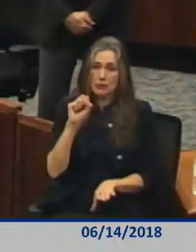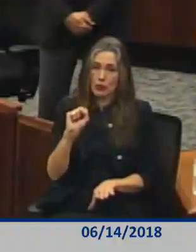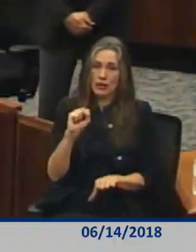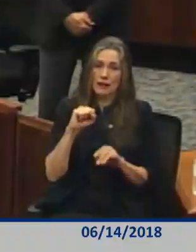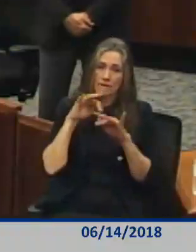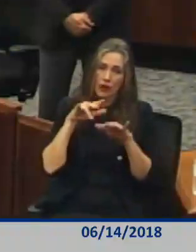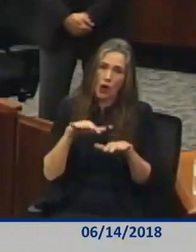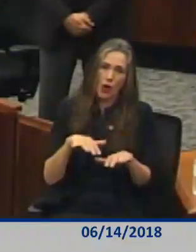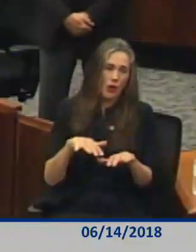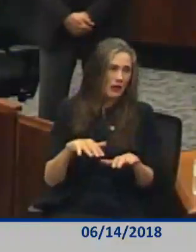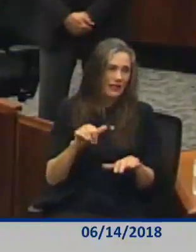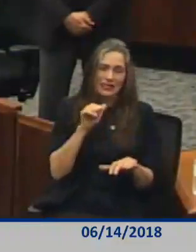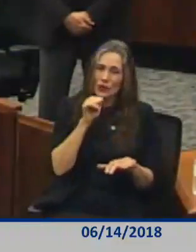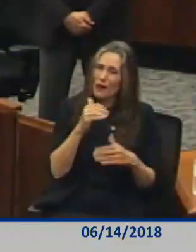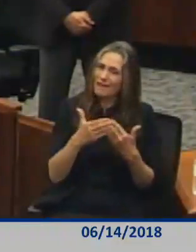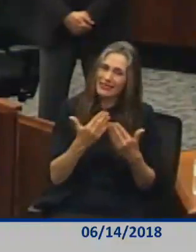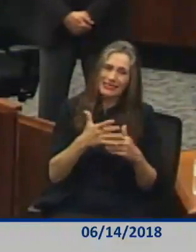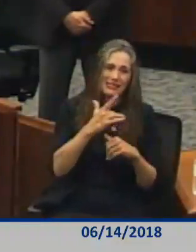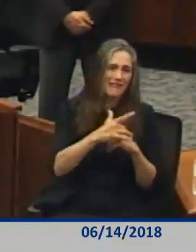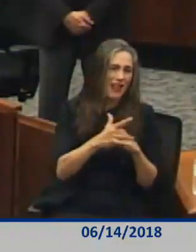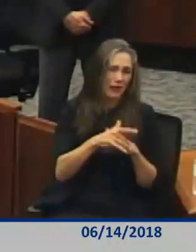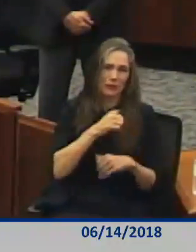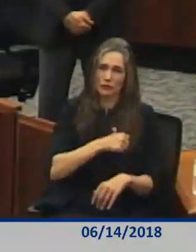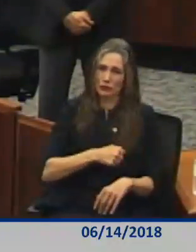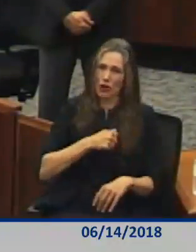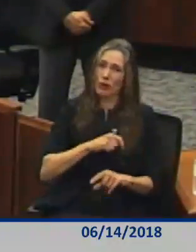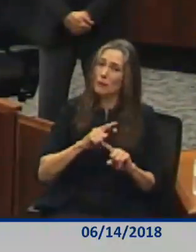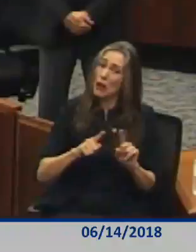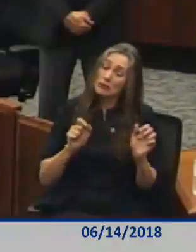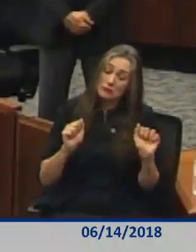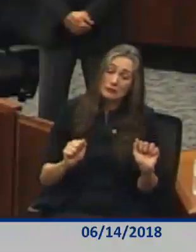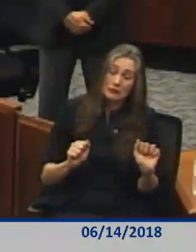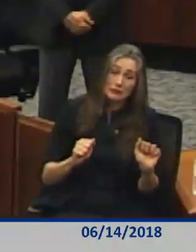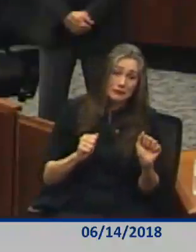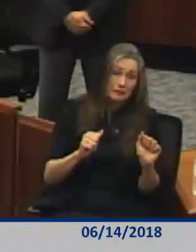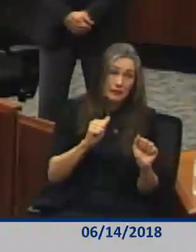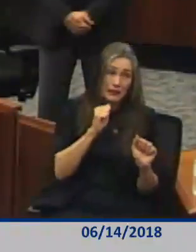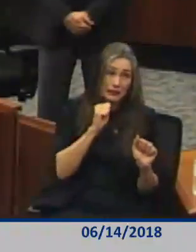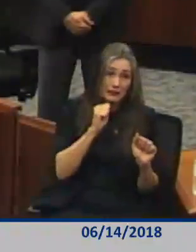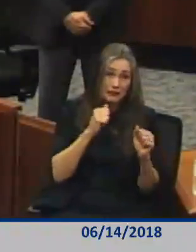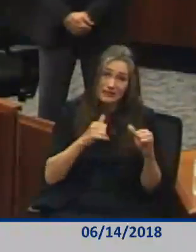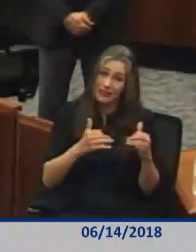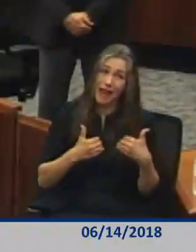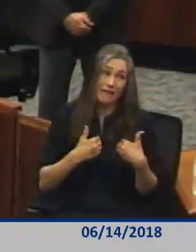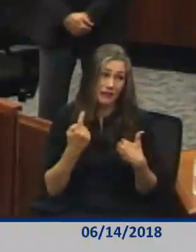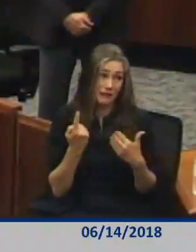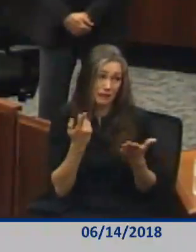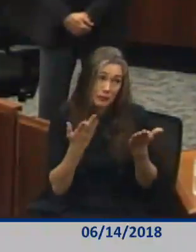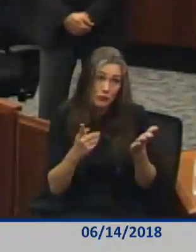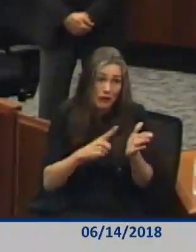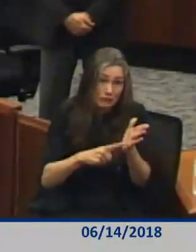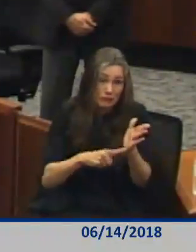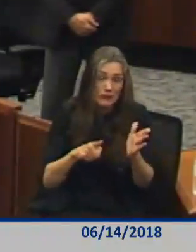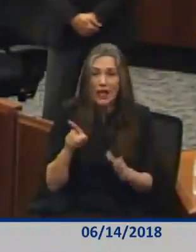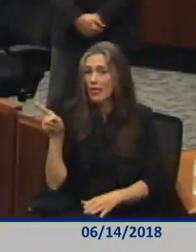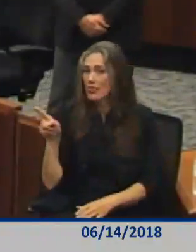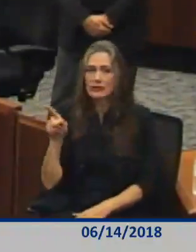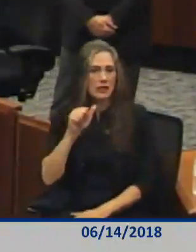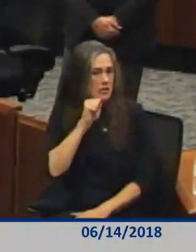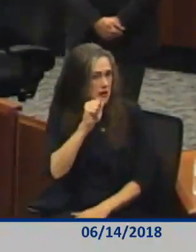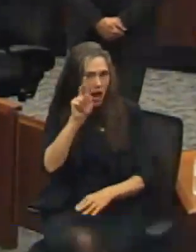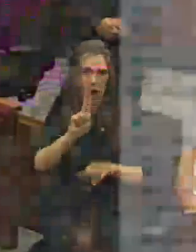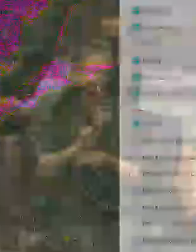you could, or maybe the previous property owner did. Maybe you could go down to, I don't know if the building records contain that information or not. But anyway,